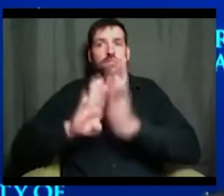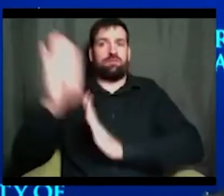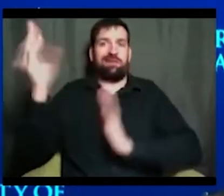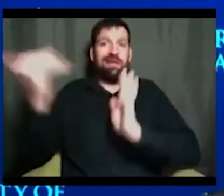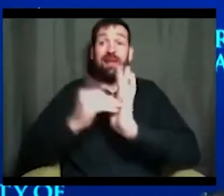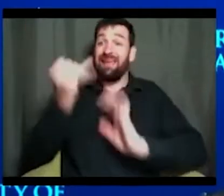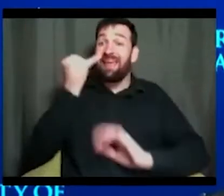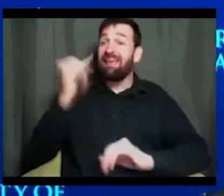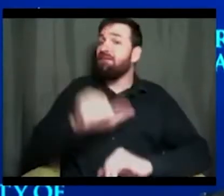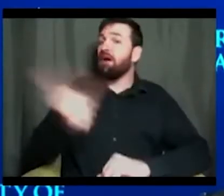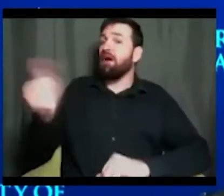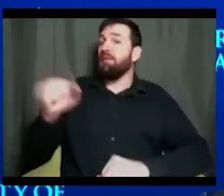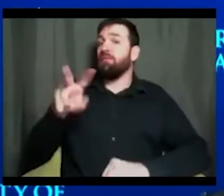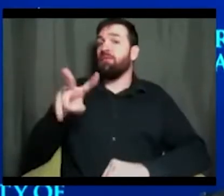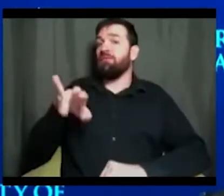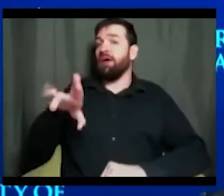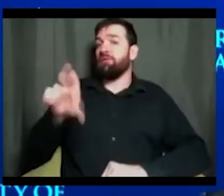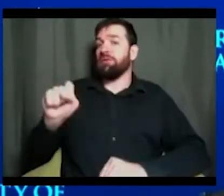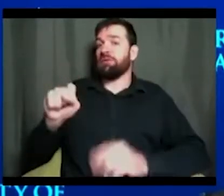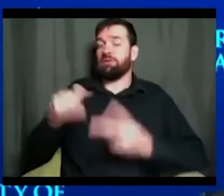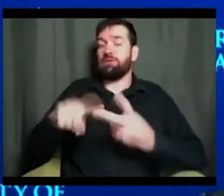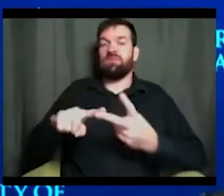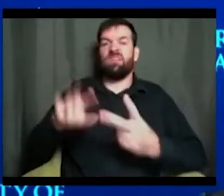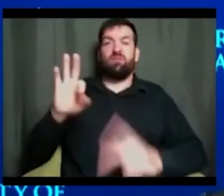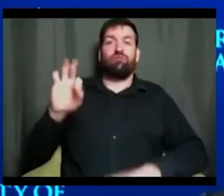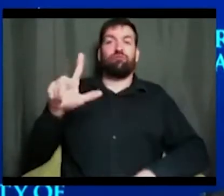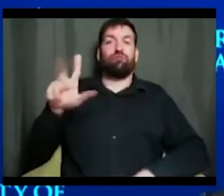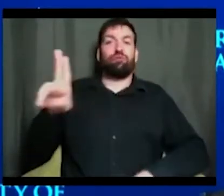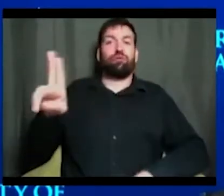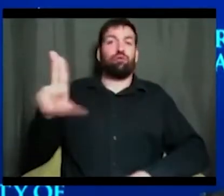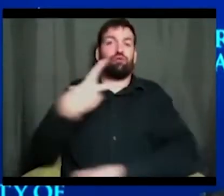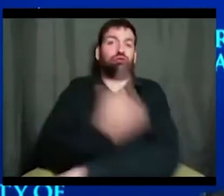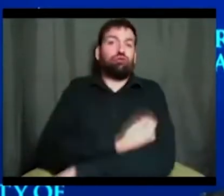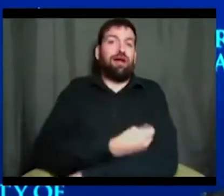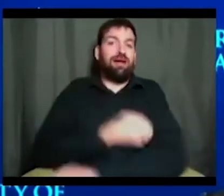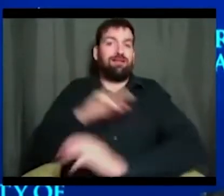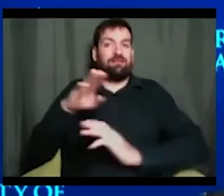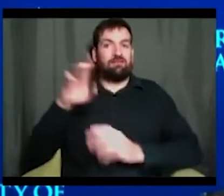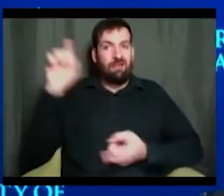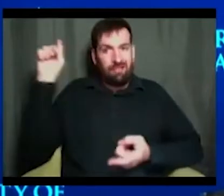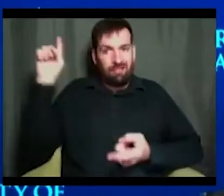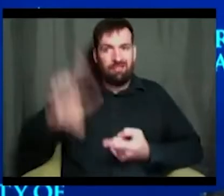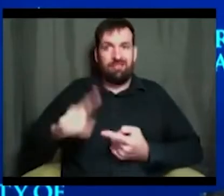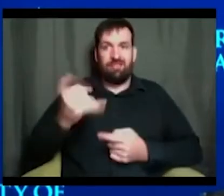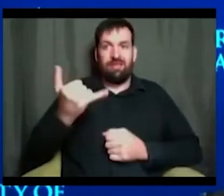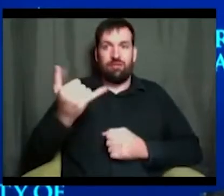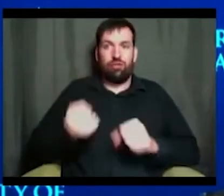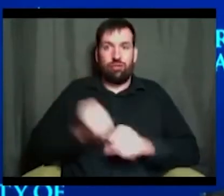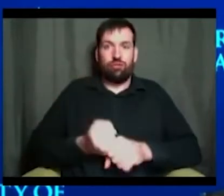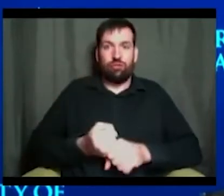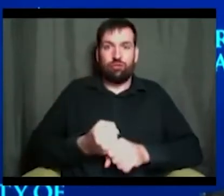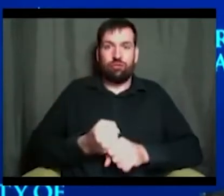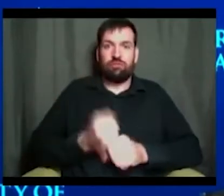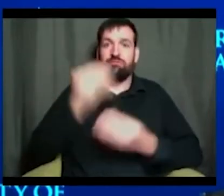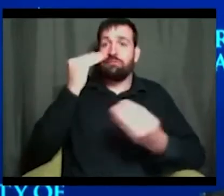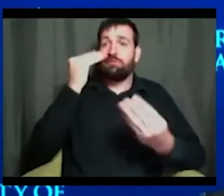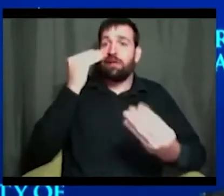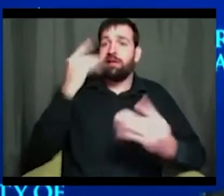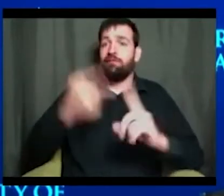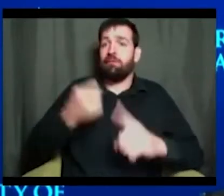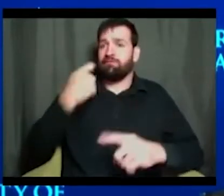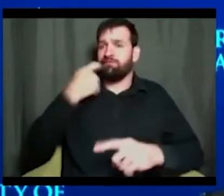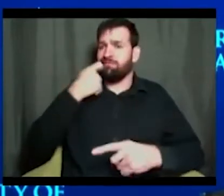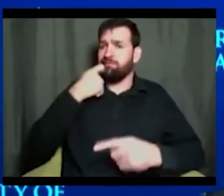viruses. Our flu shot uptake rates are down this year. It looks like the data from this weekend was showing maybe 6